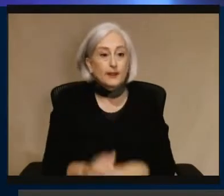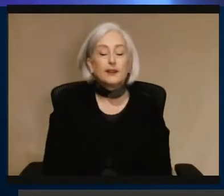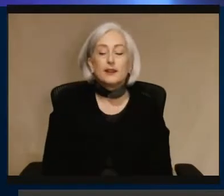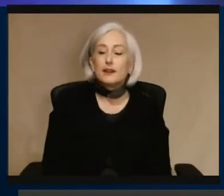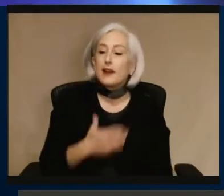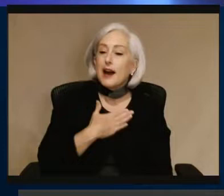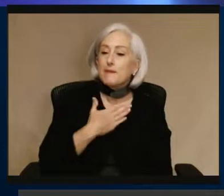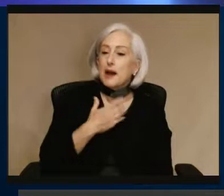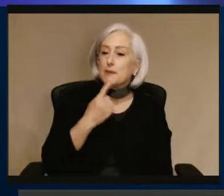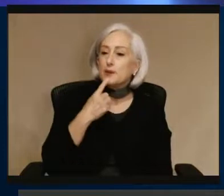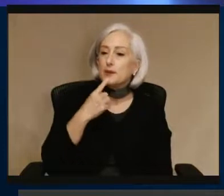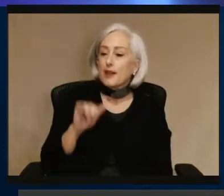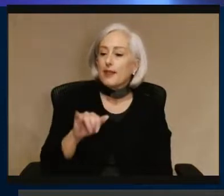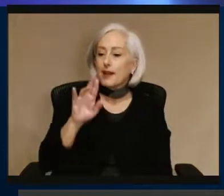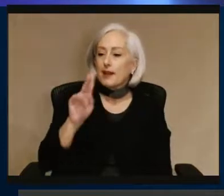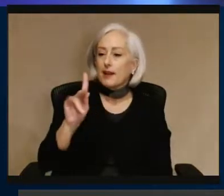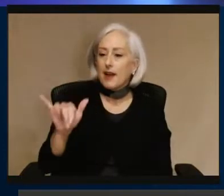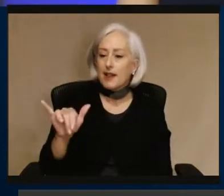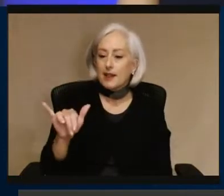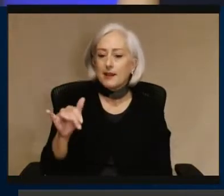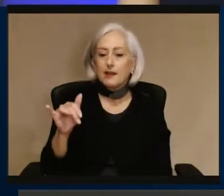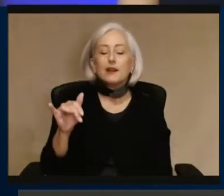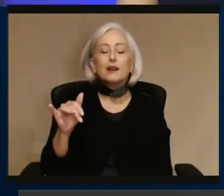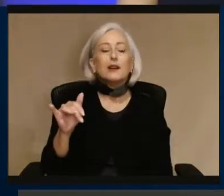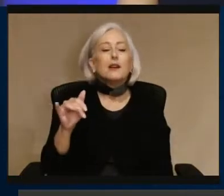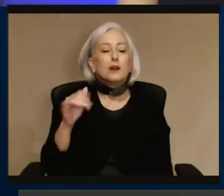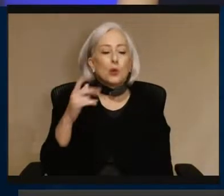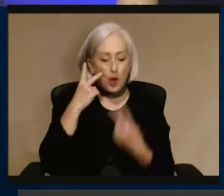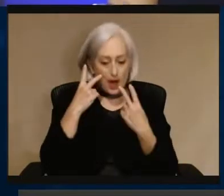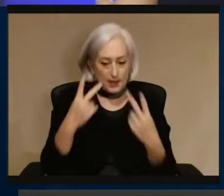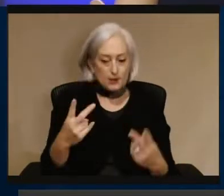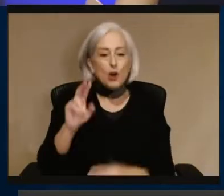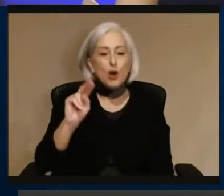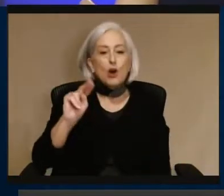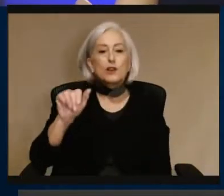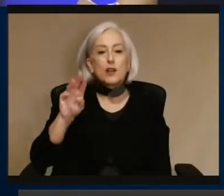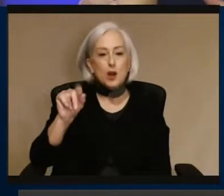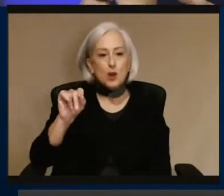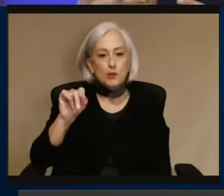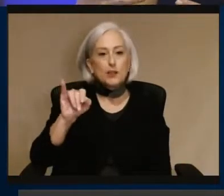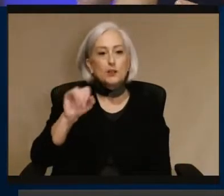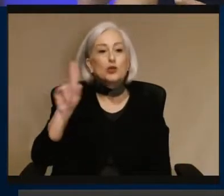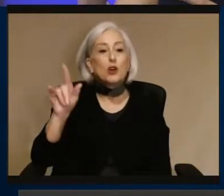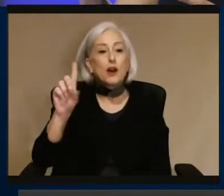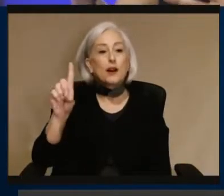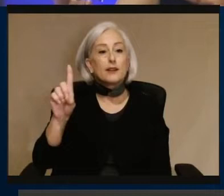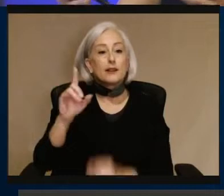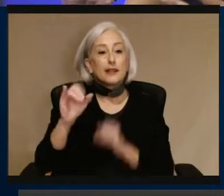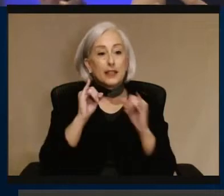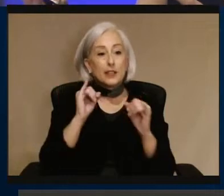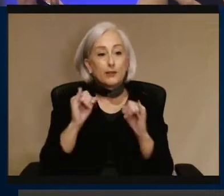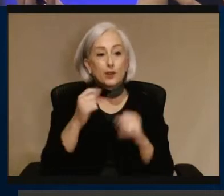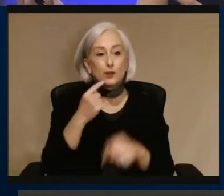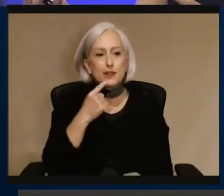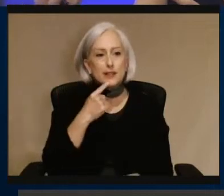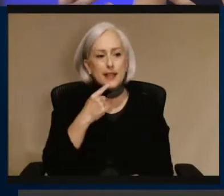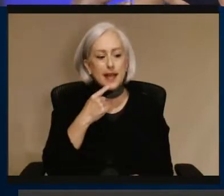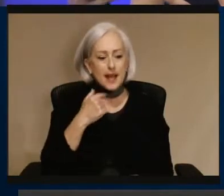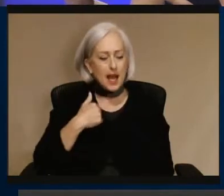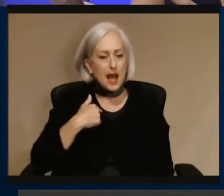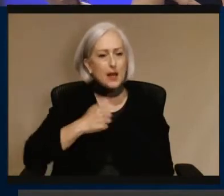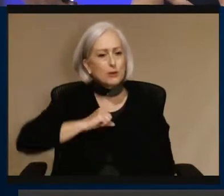that stood out for me when Naomi Judd was talking about it, she said, I was listed as, I guess she was resistant